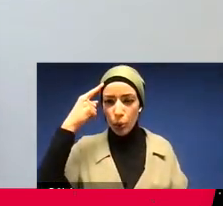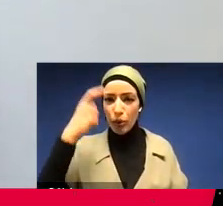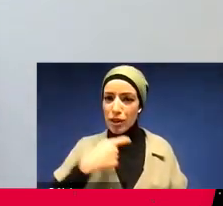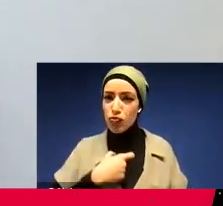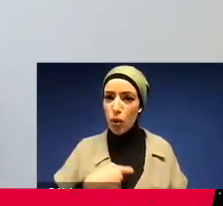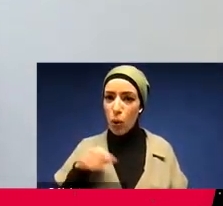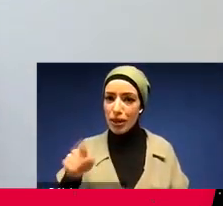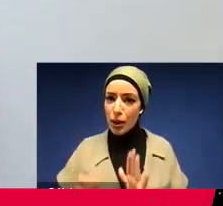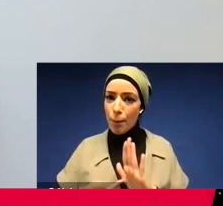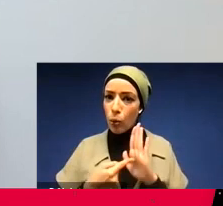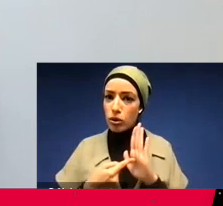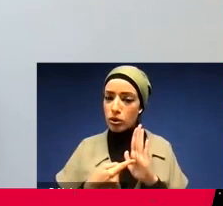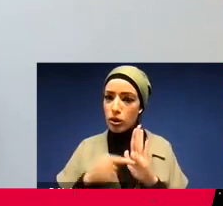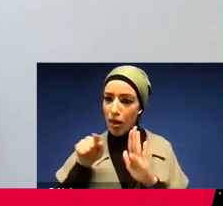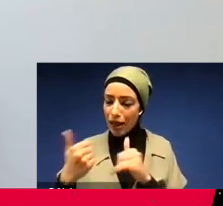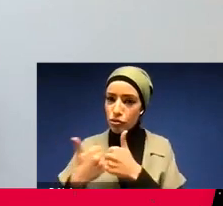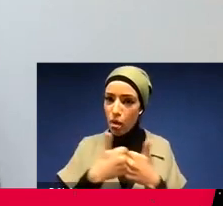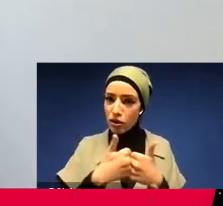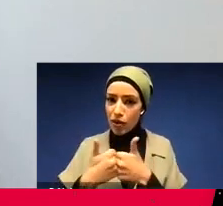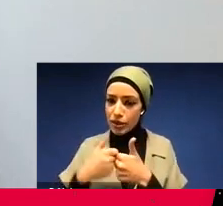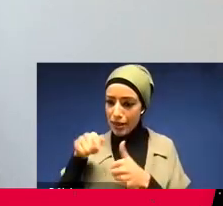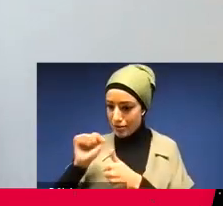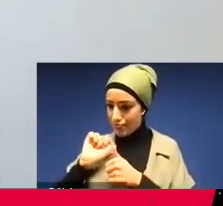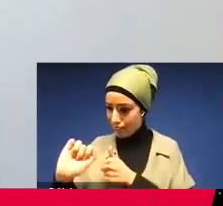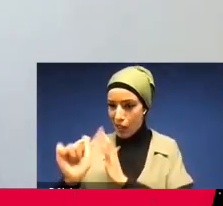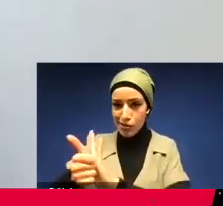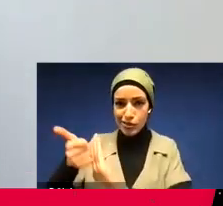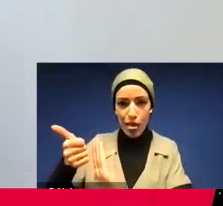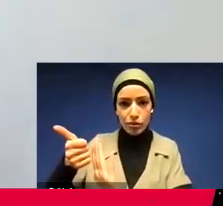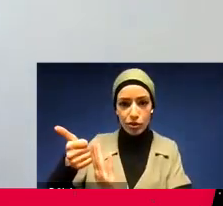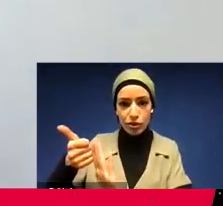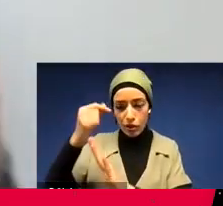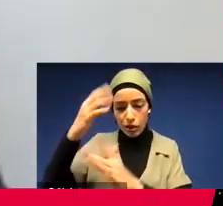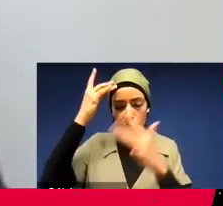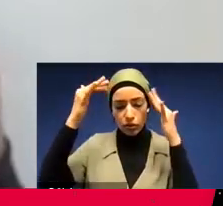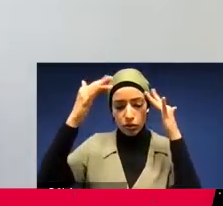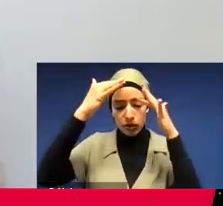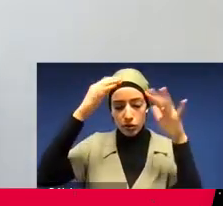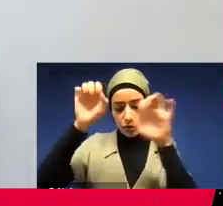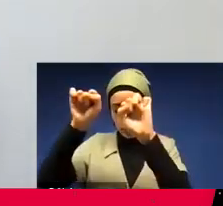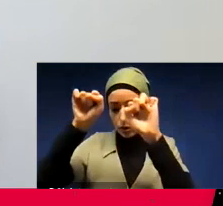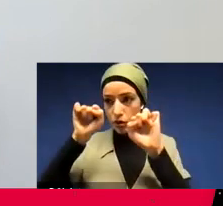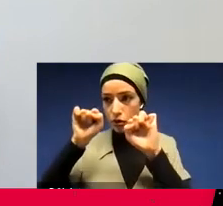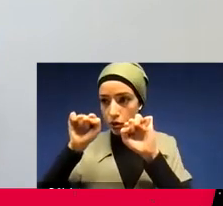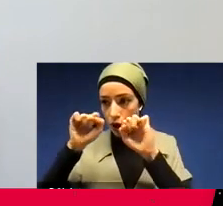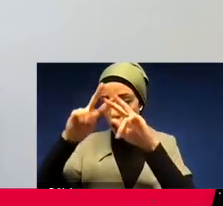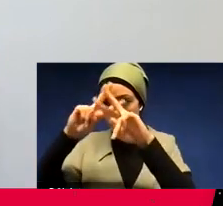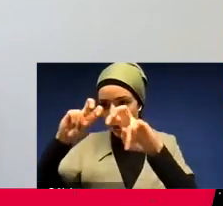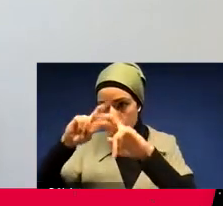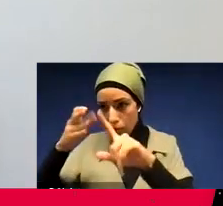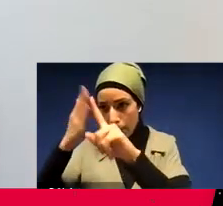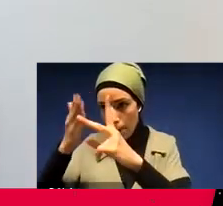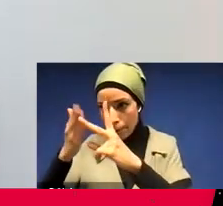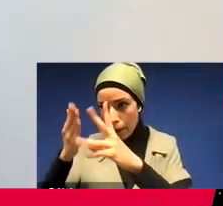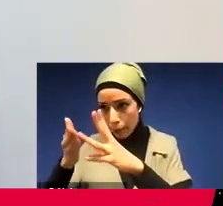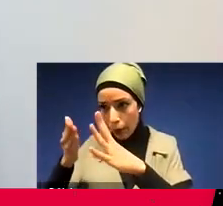is. That's what they're good at. They're good at unpacking the realities as we live them. There